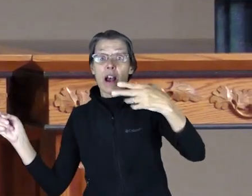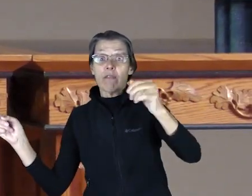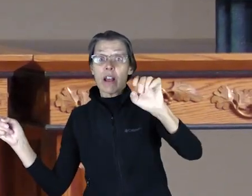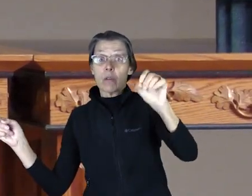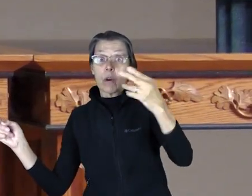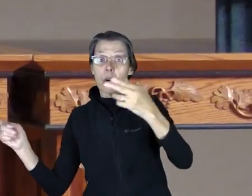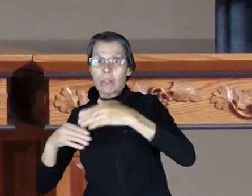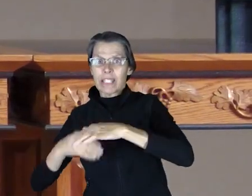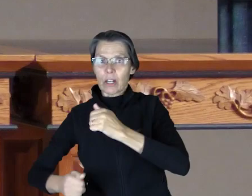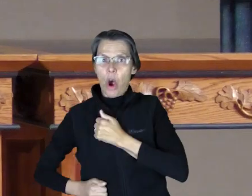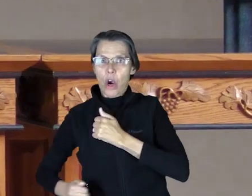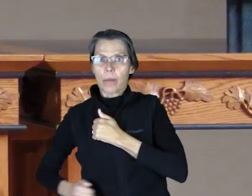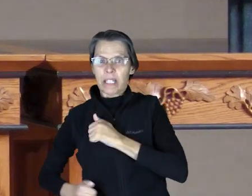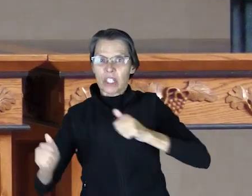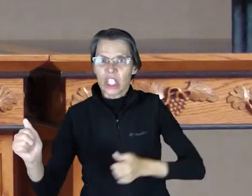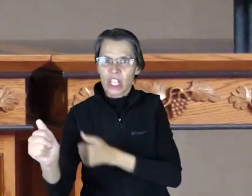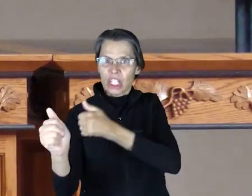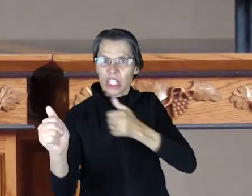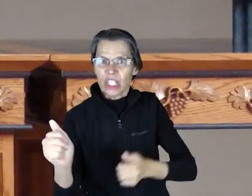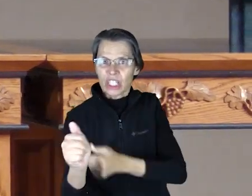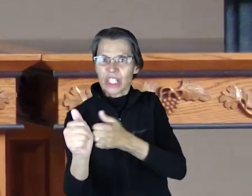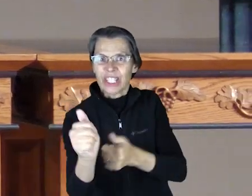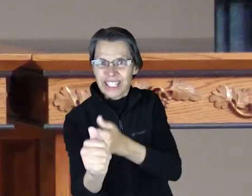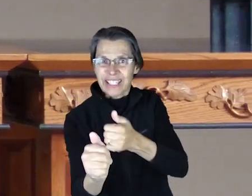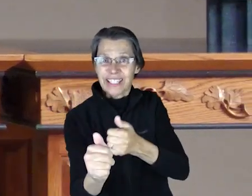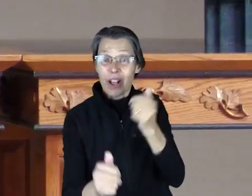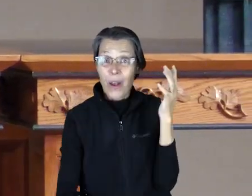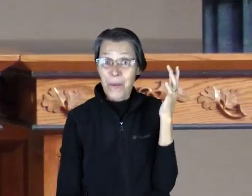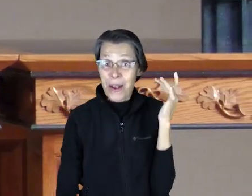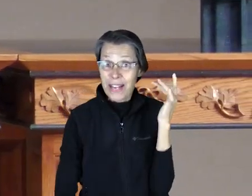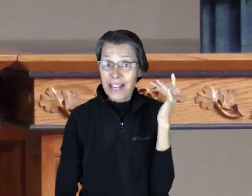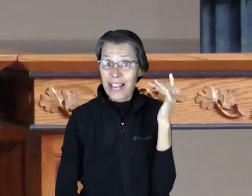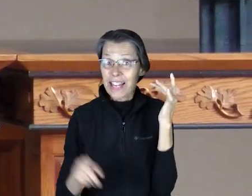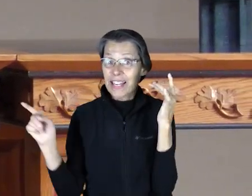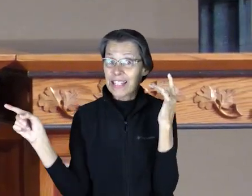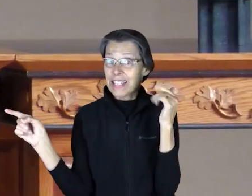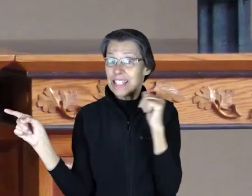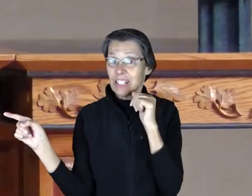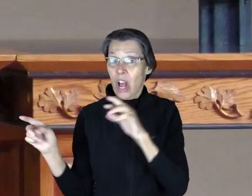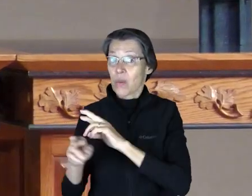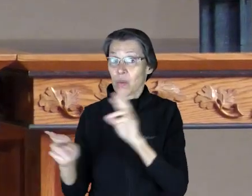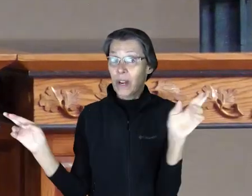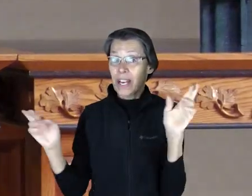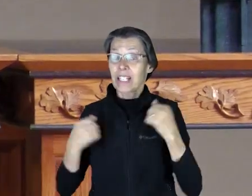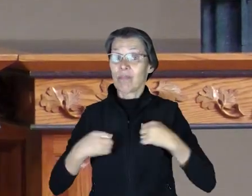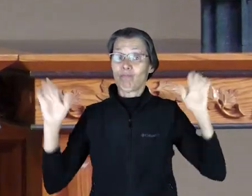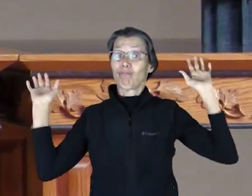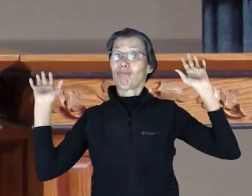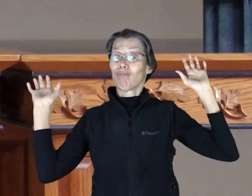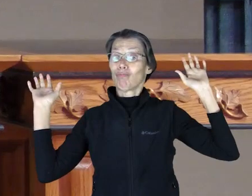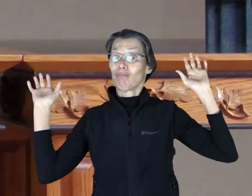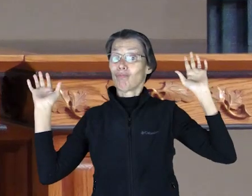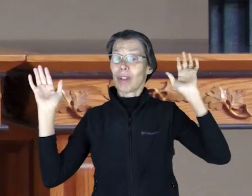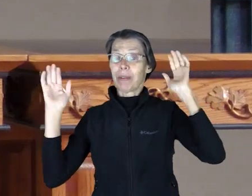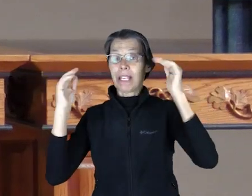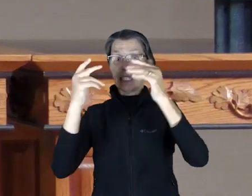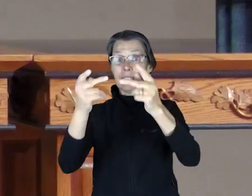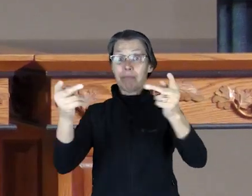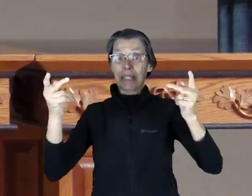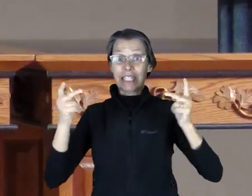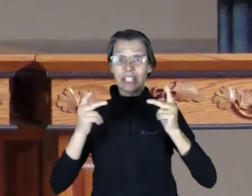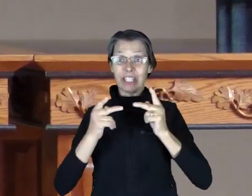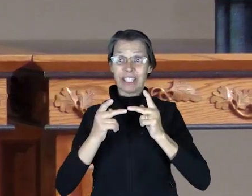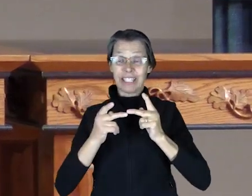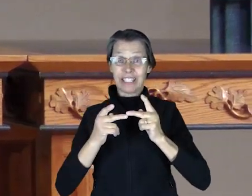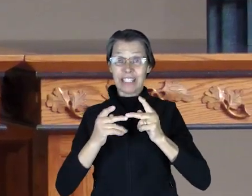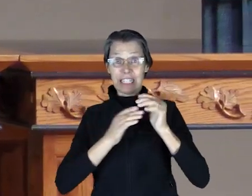heart isn't ready to let go of what it is that he understands himself to be as a leader, as a person